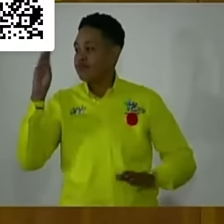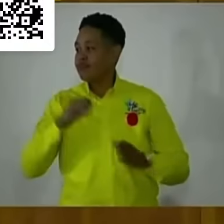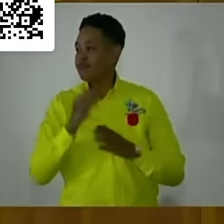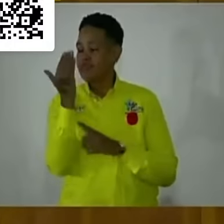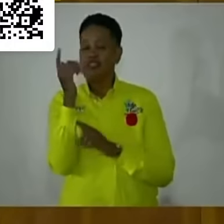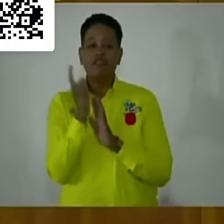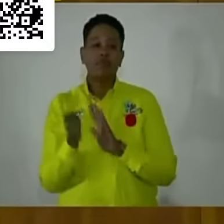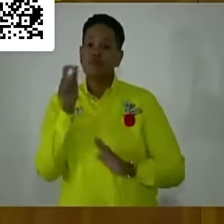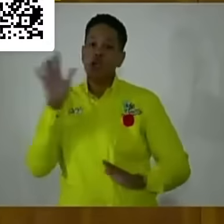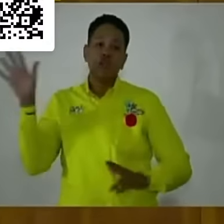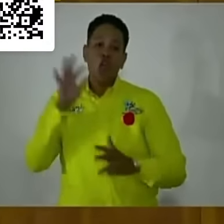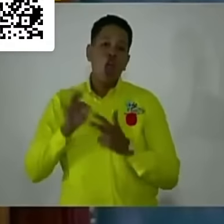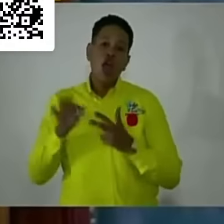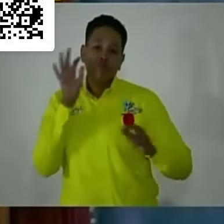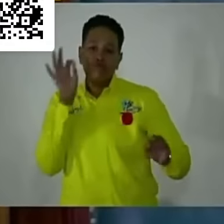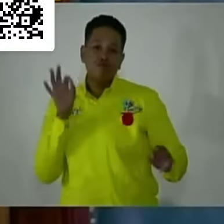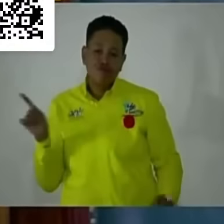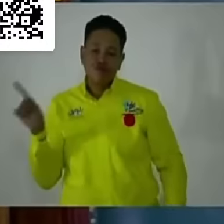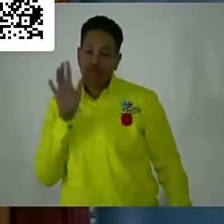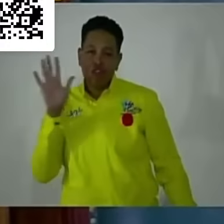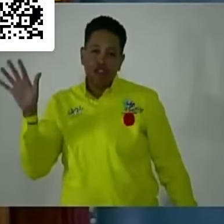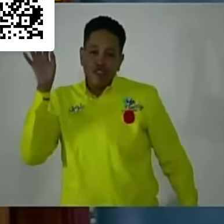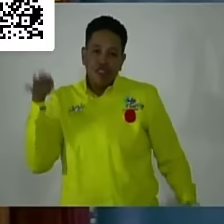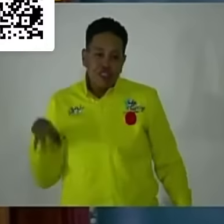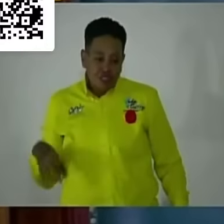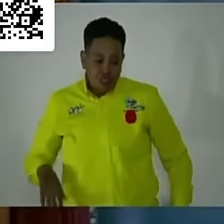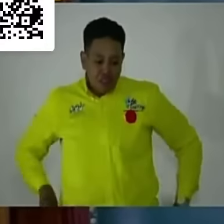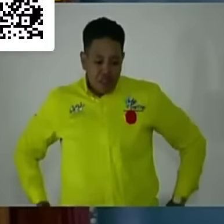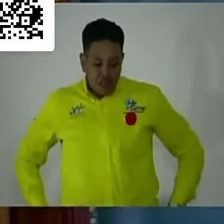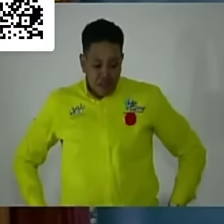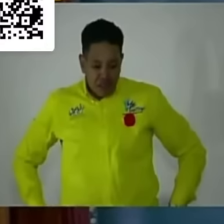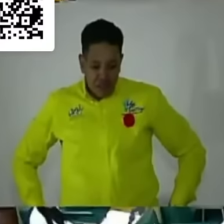your option, member from St.